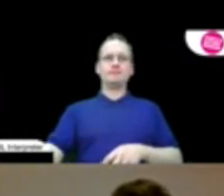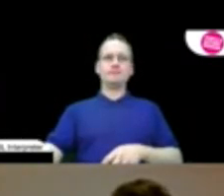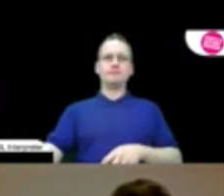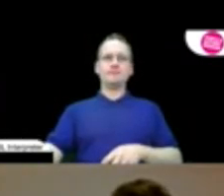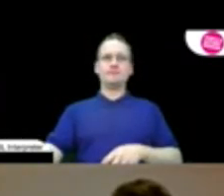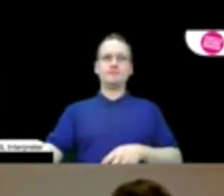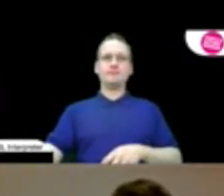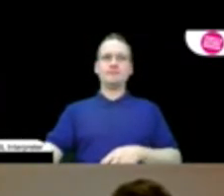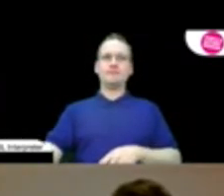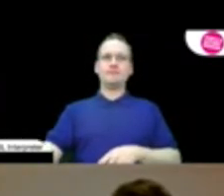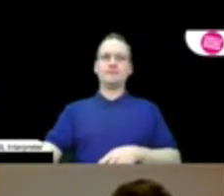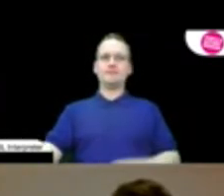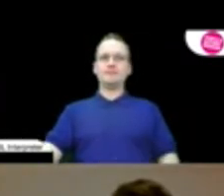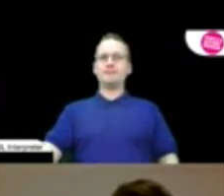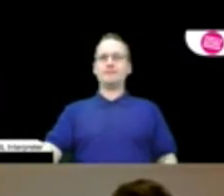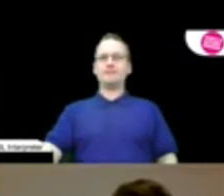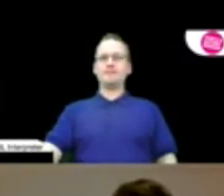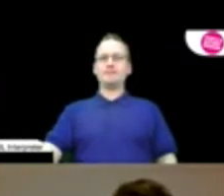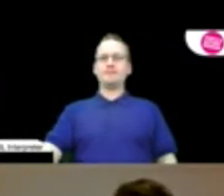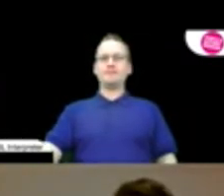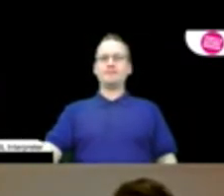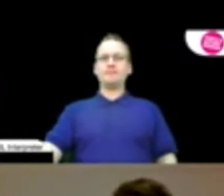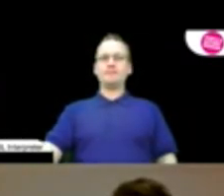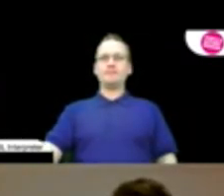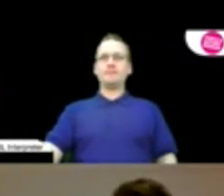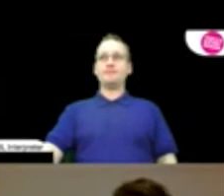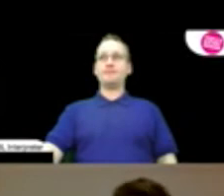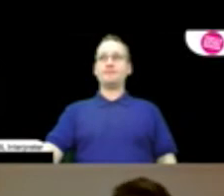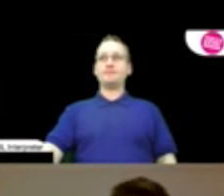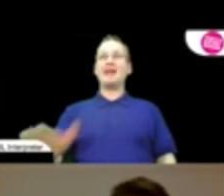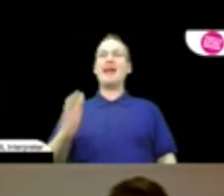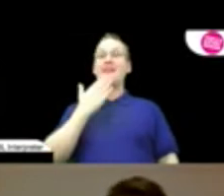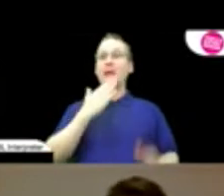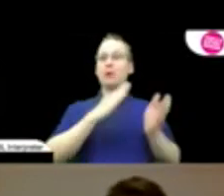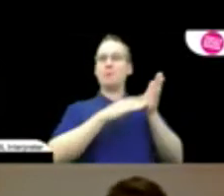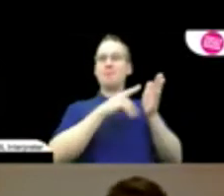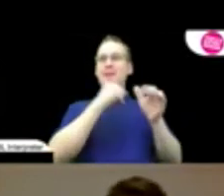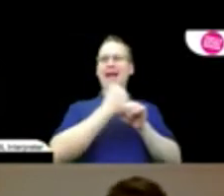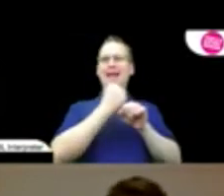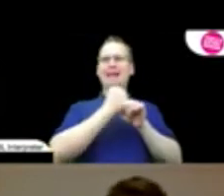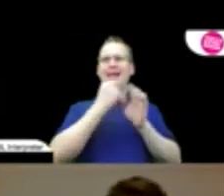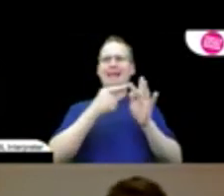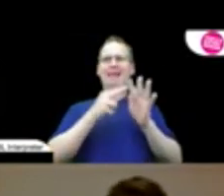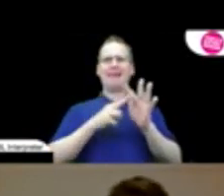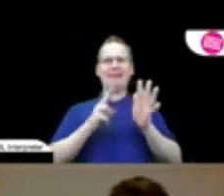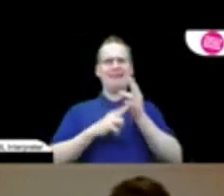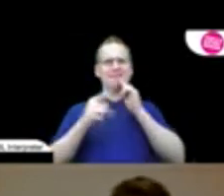Thank you, Jenny. That was very informative. Thank you so much.